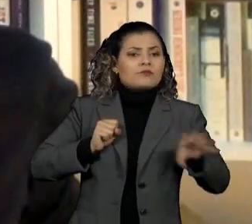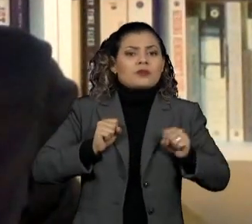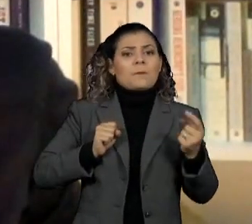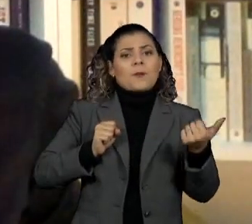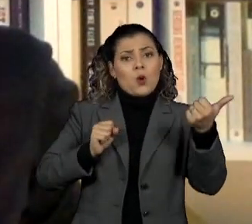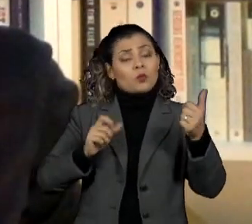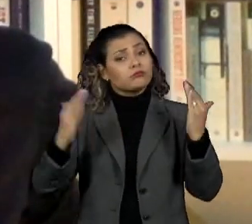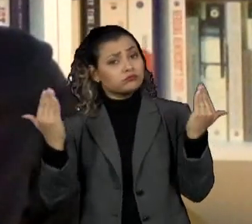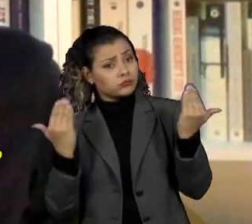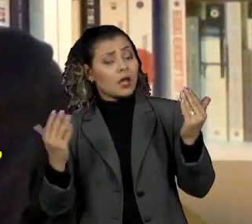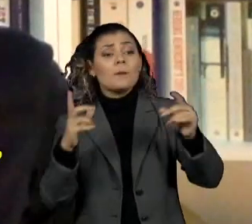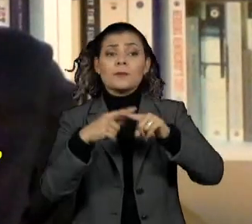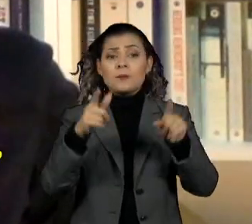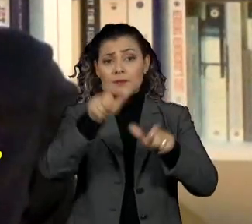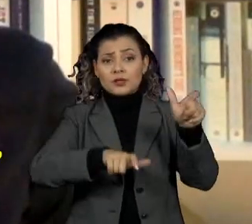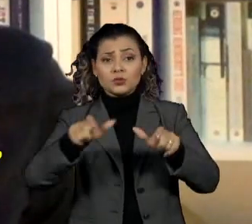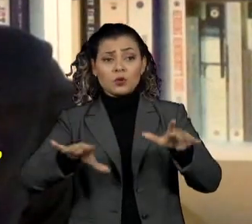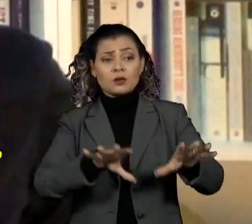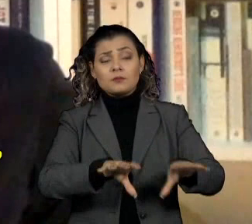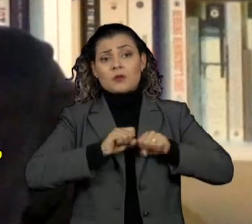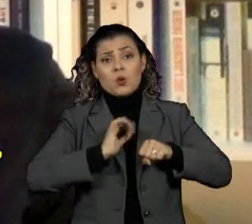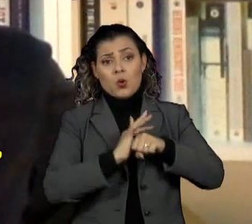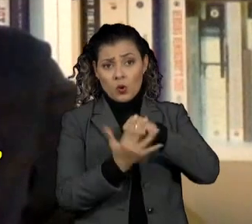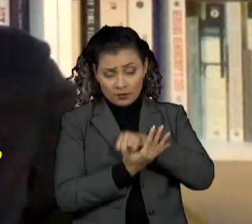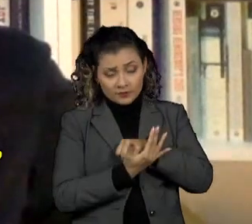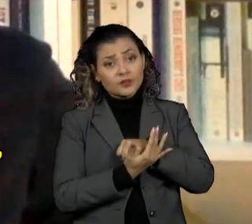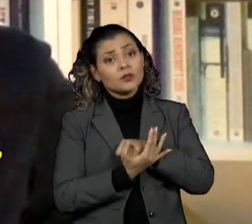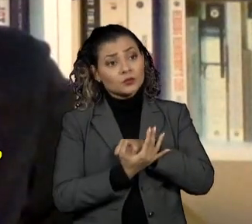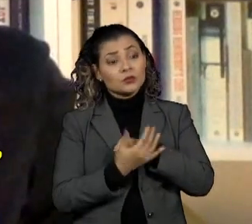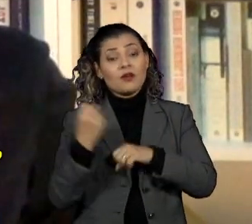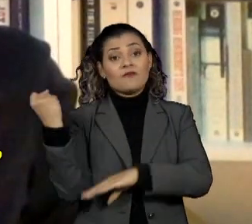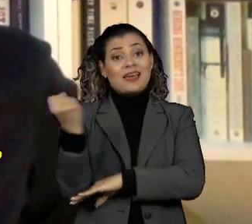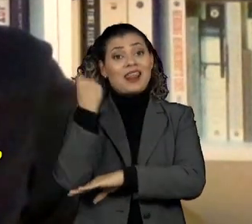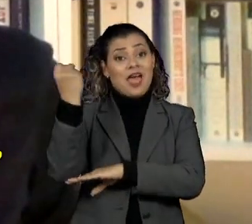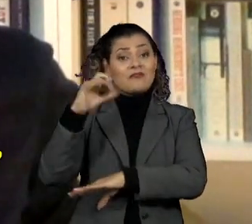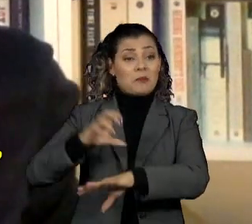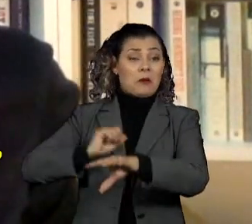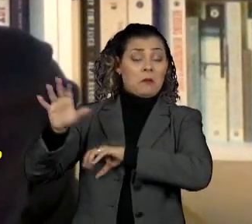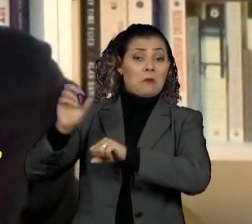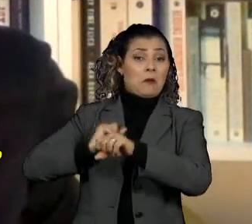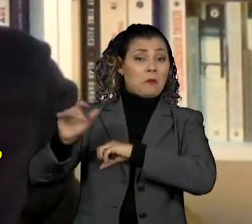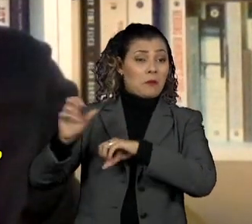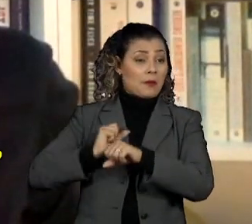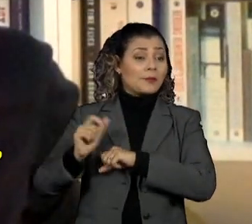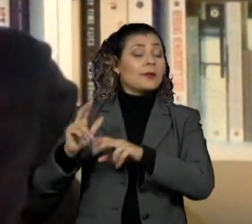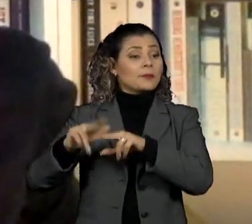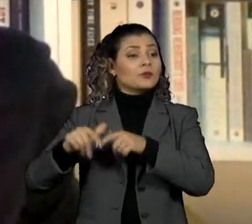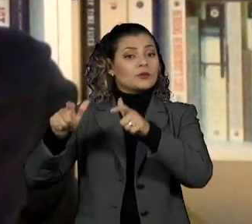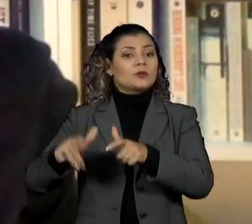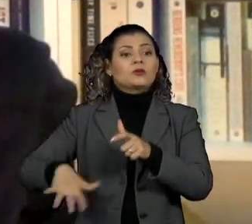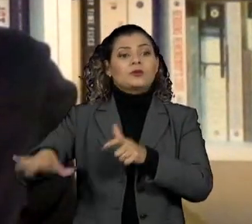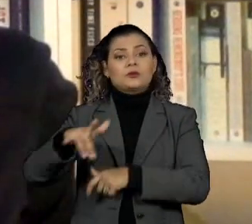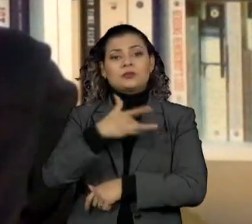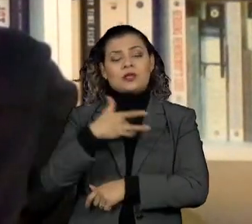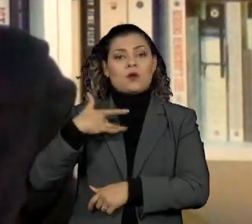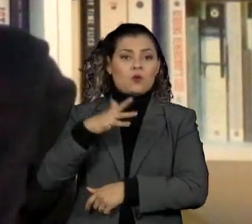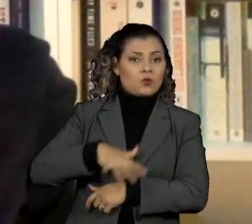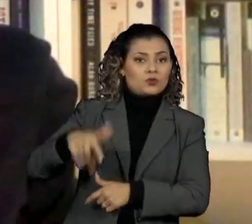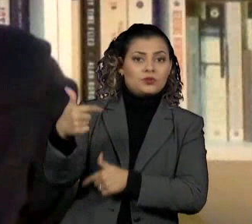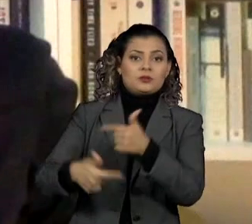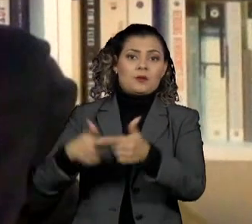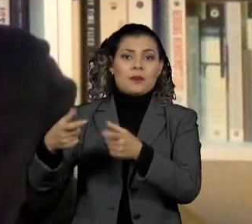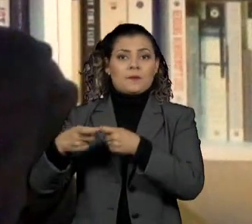people who are getting exposed to very high doses of the virus, such as frontline healthcare workers, doctors and nurses,